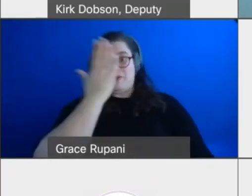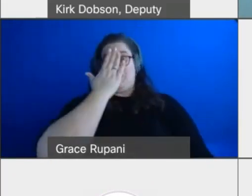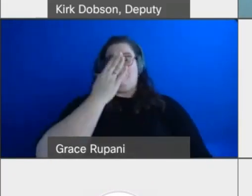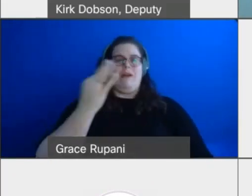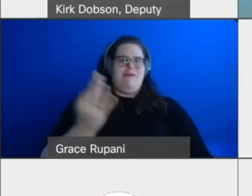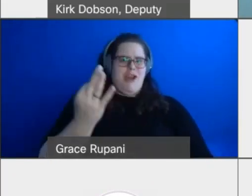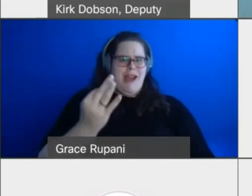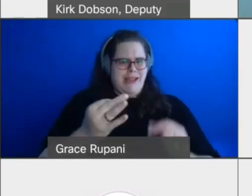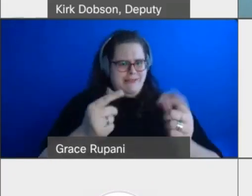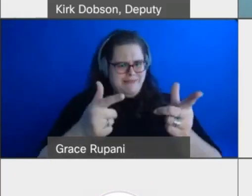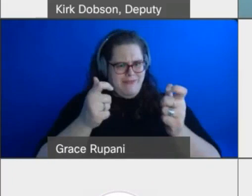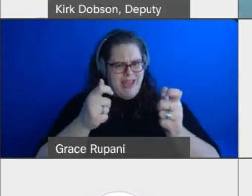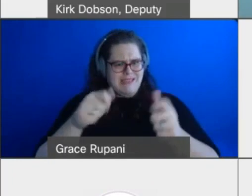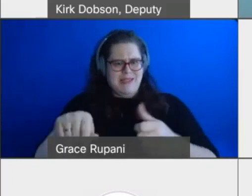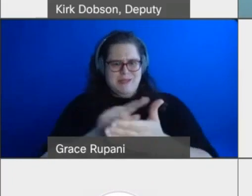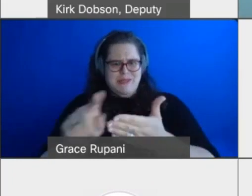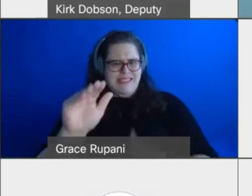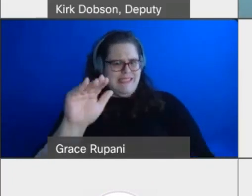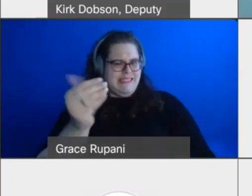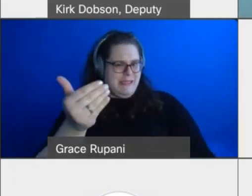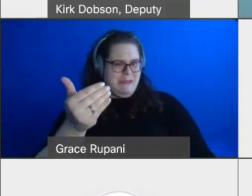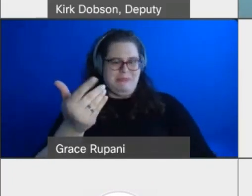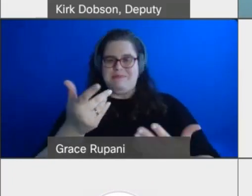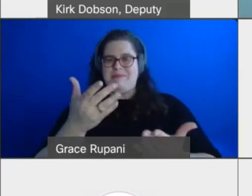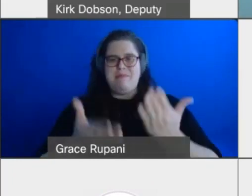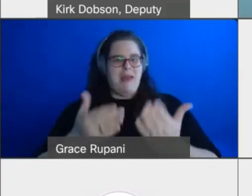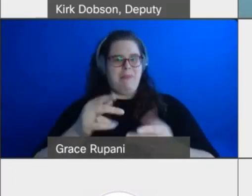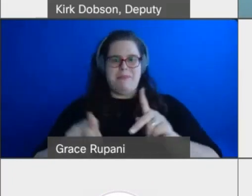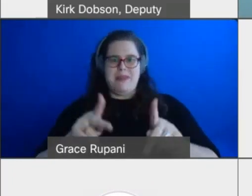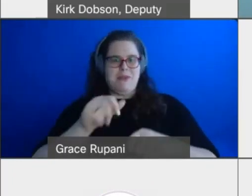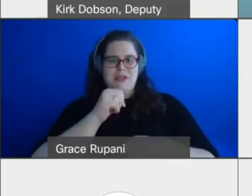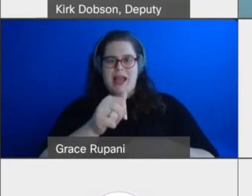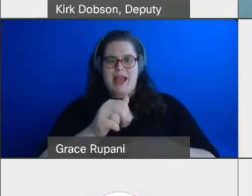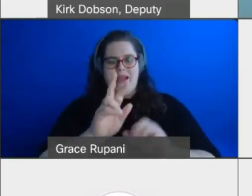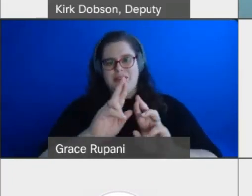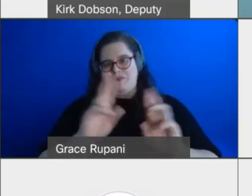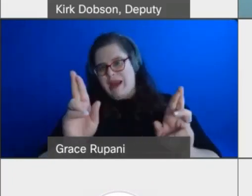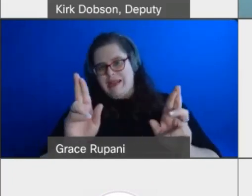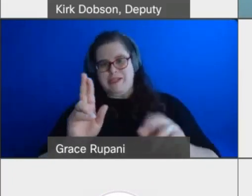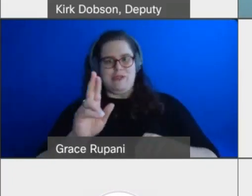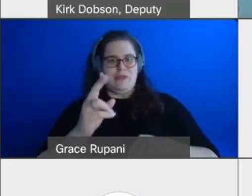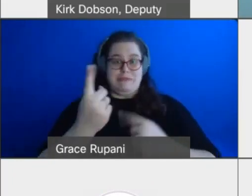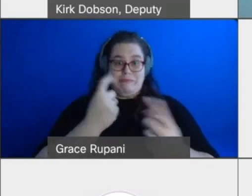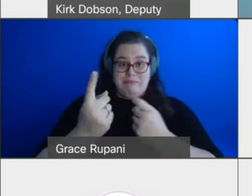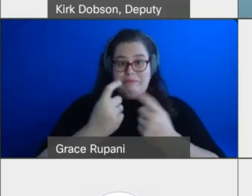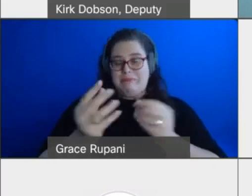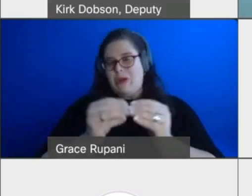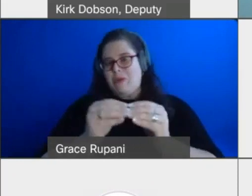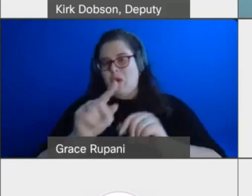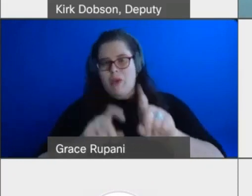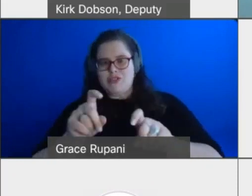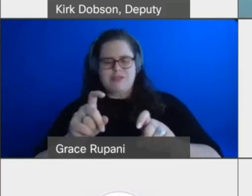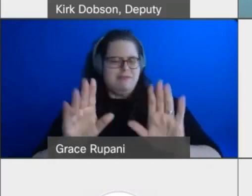Friday. So it looks like maybe people haven't formulated any new questions for us, which is also always